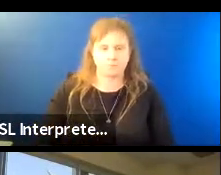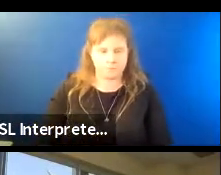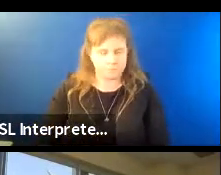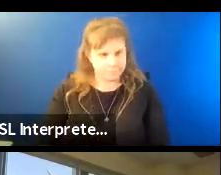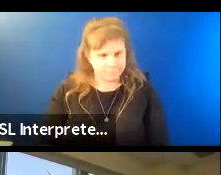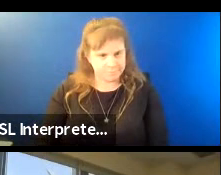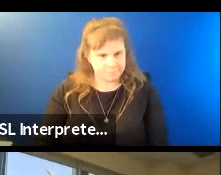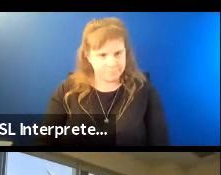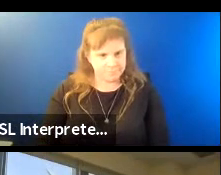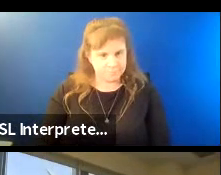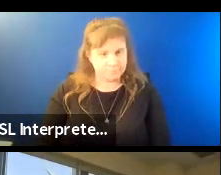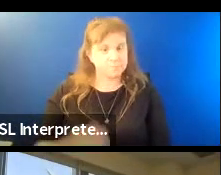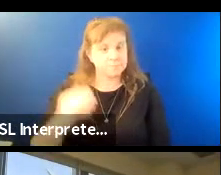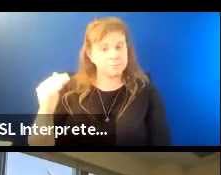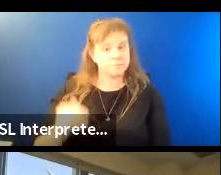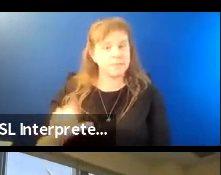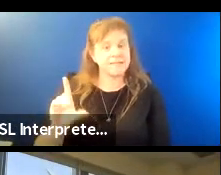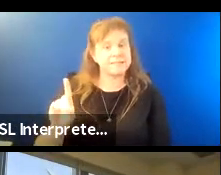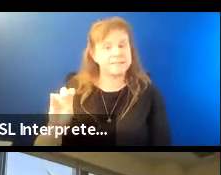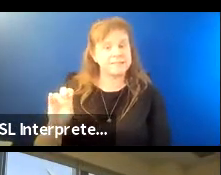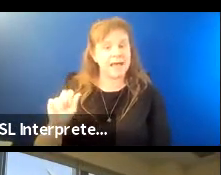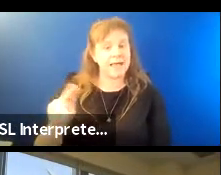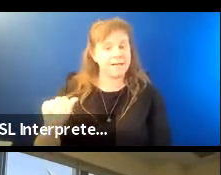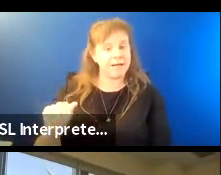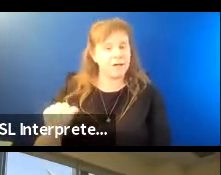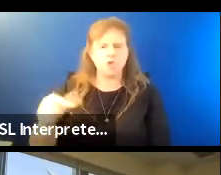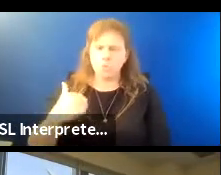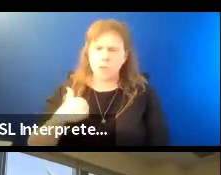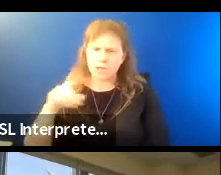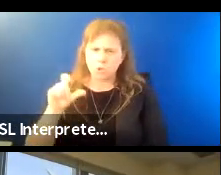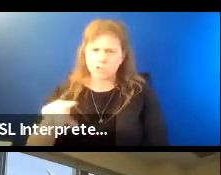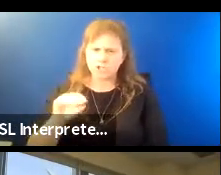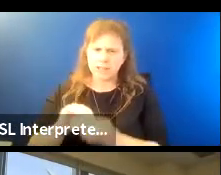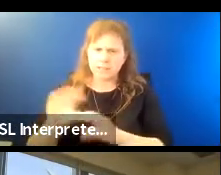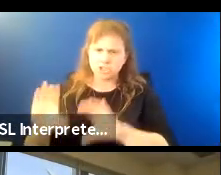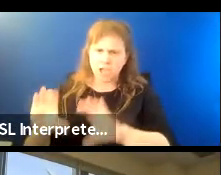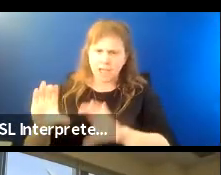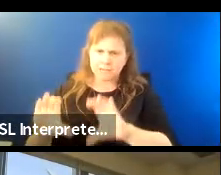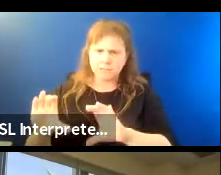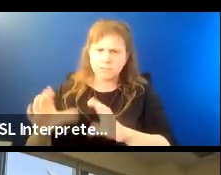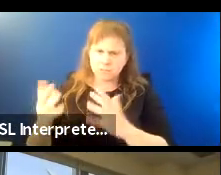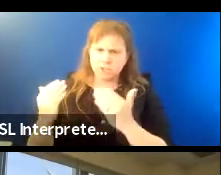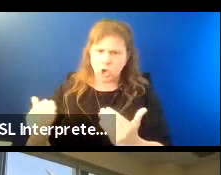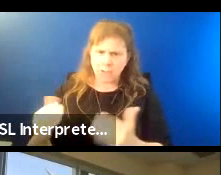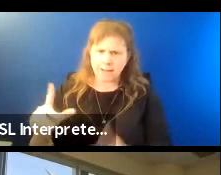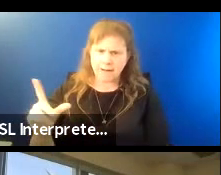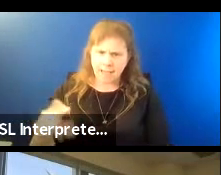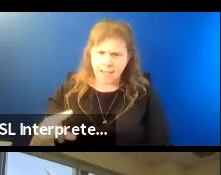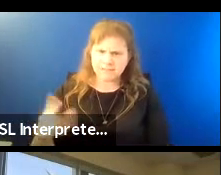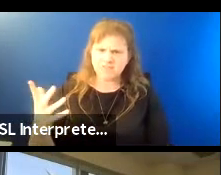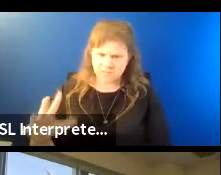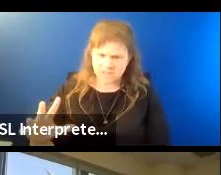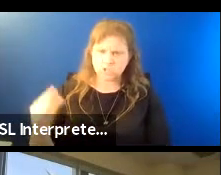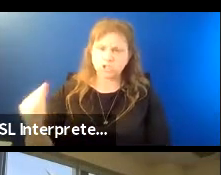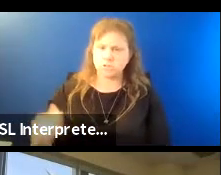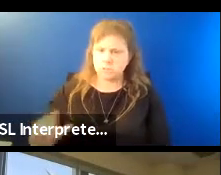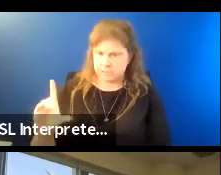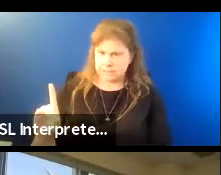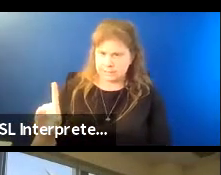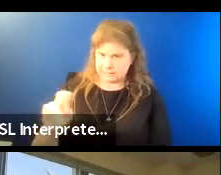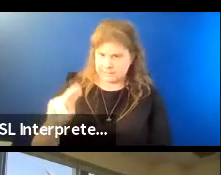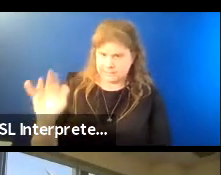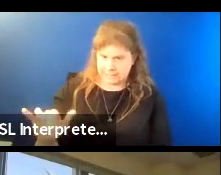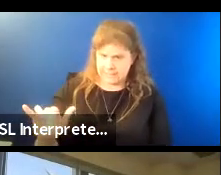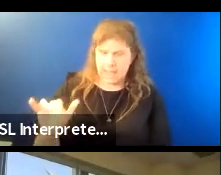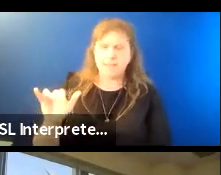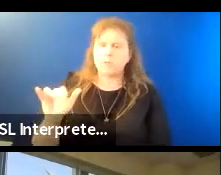up on that. Diana, I know you had a question in the chat. You want to ask it, and then we'll go to Denny's question in the chat, and then we'll see how